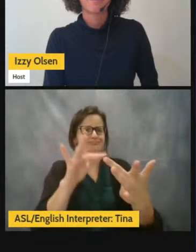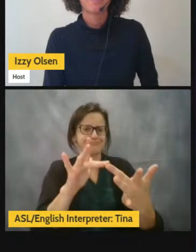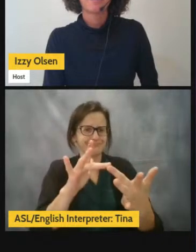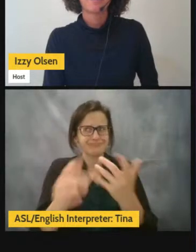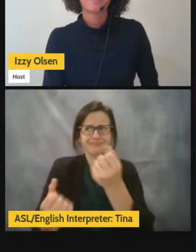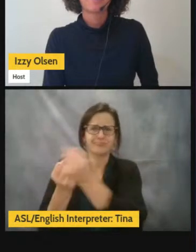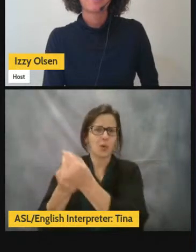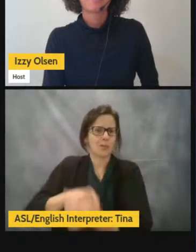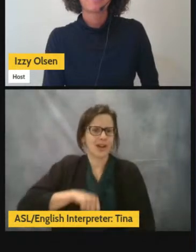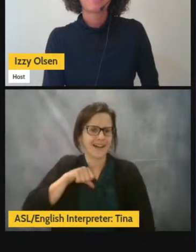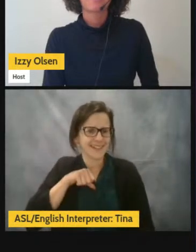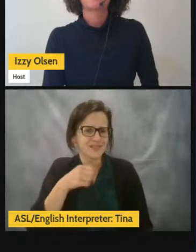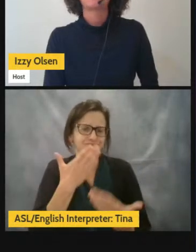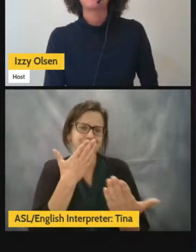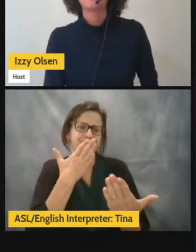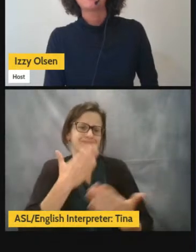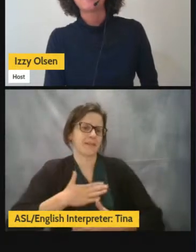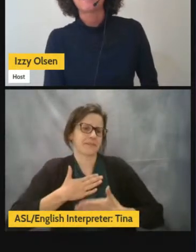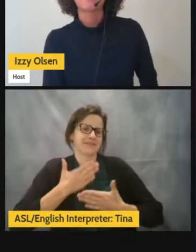y'all so much.